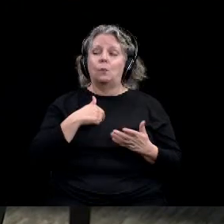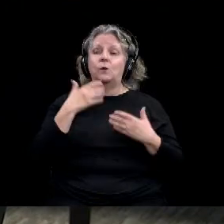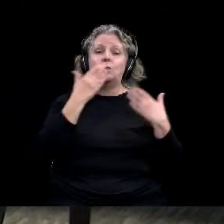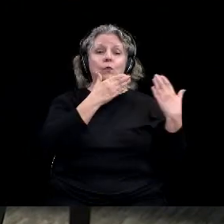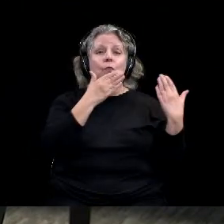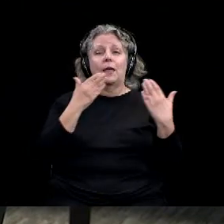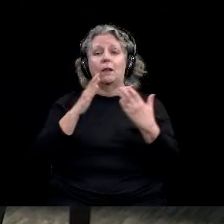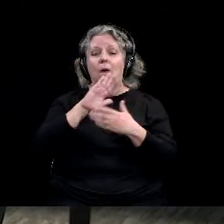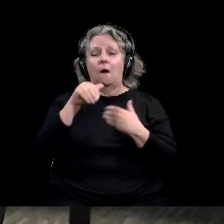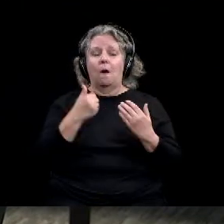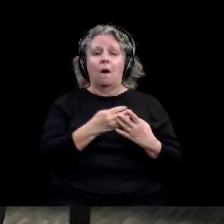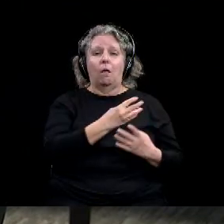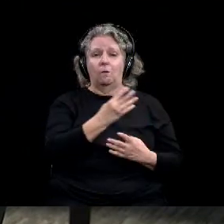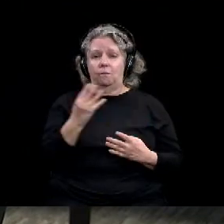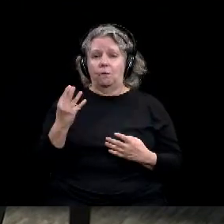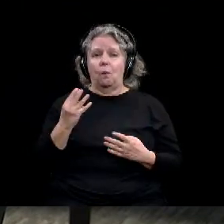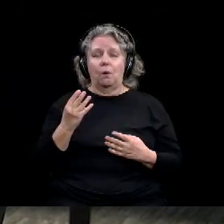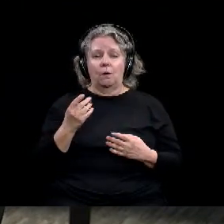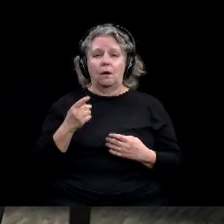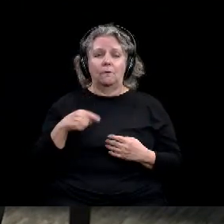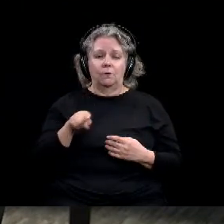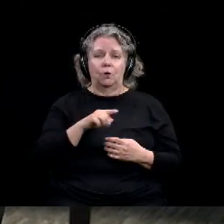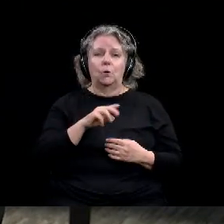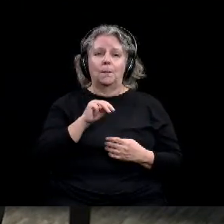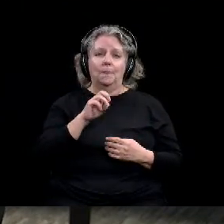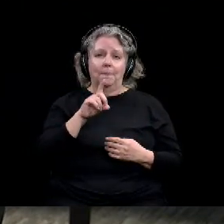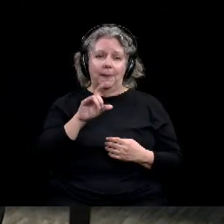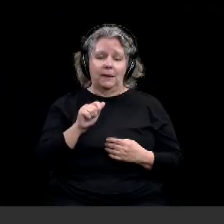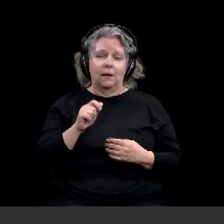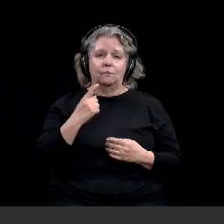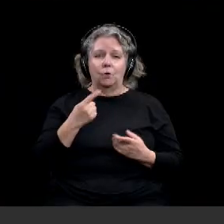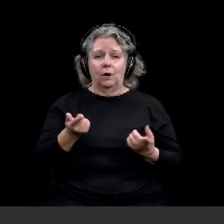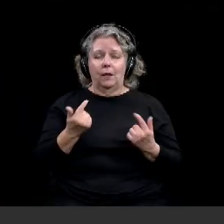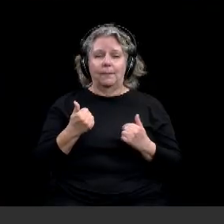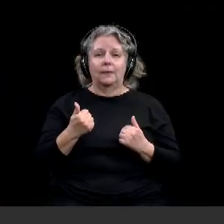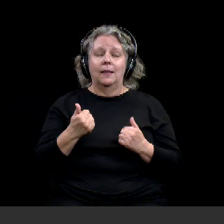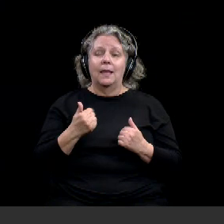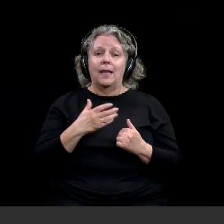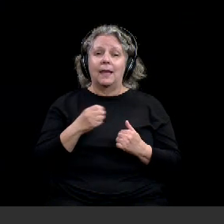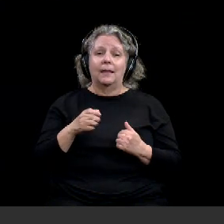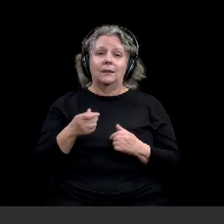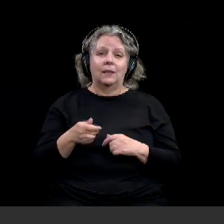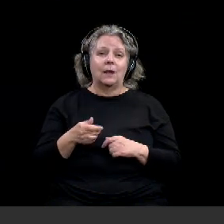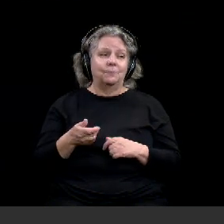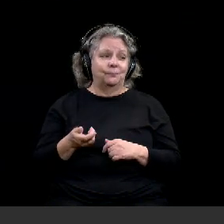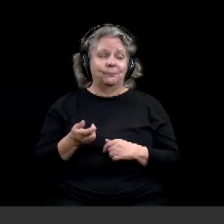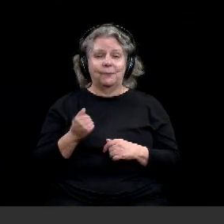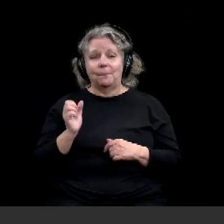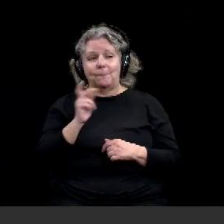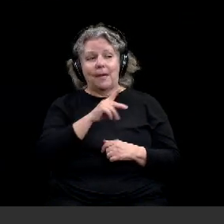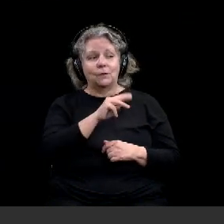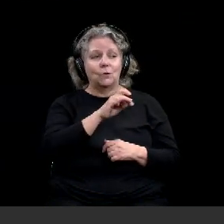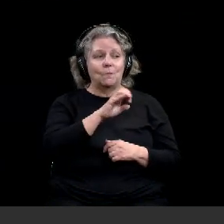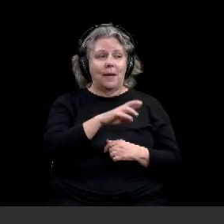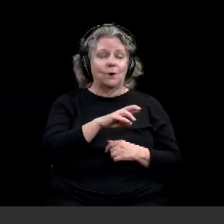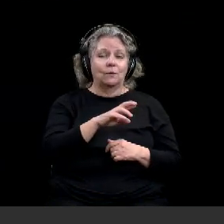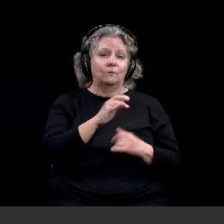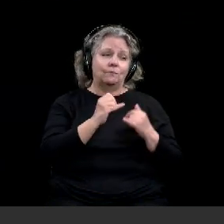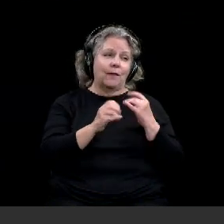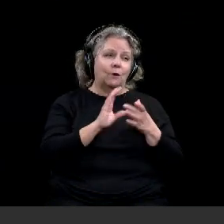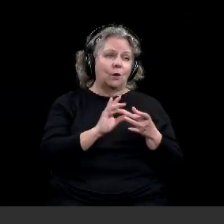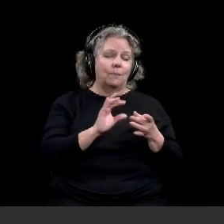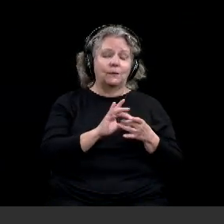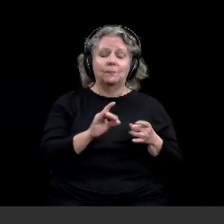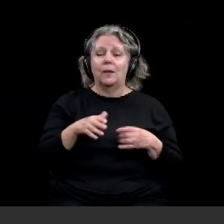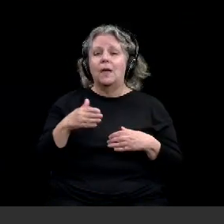you for some final comments, and then I'll wrap it up. Great. Thanks again just to those participants today. One of the great